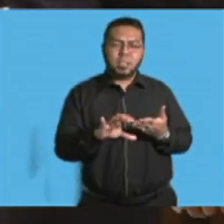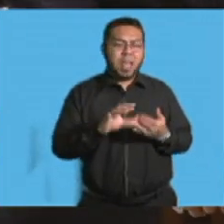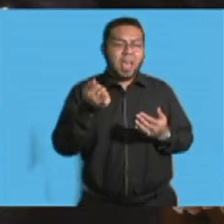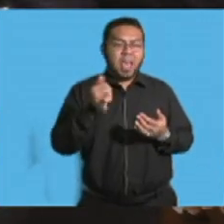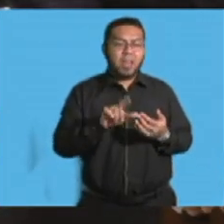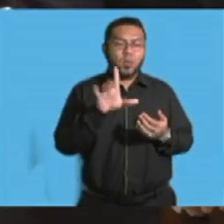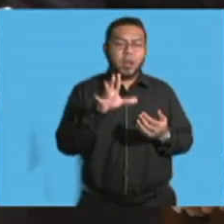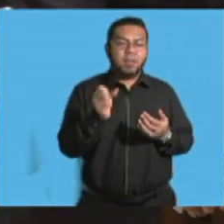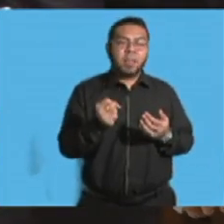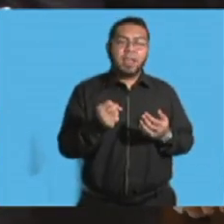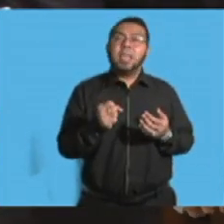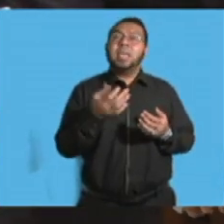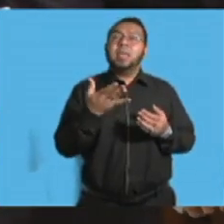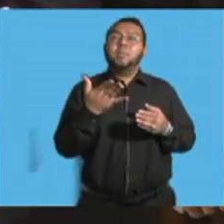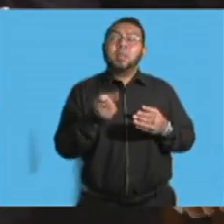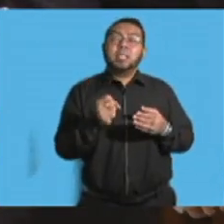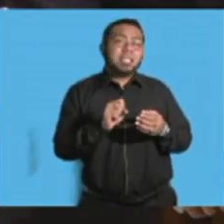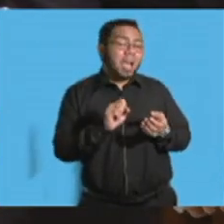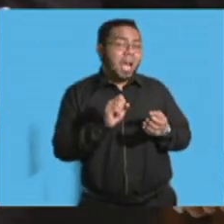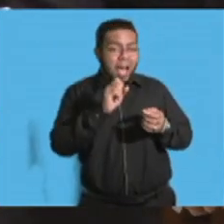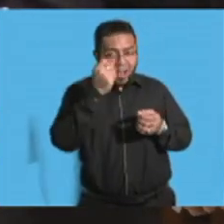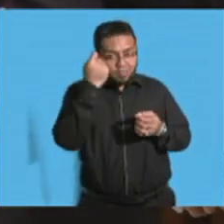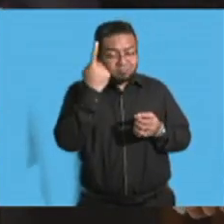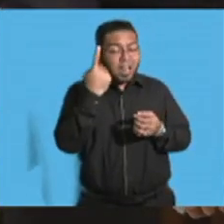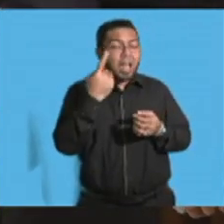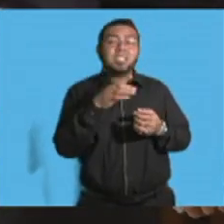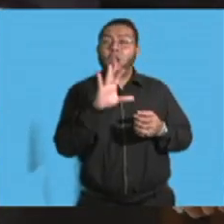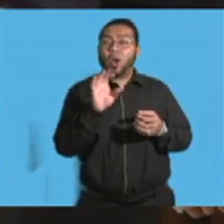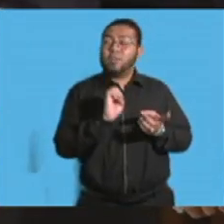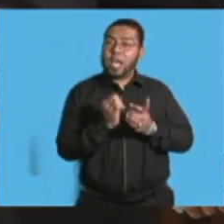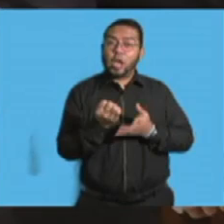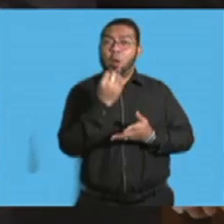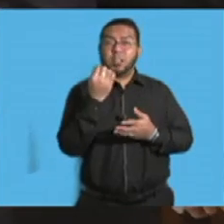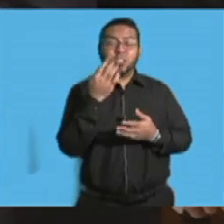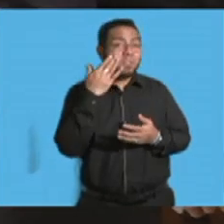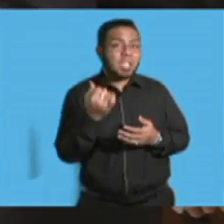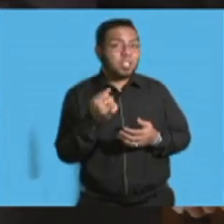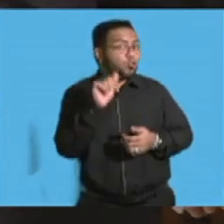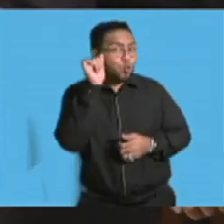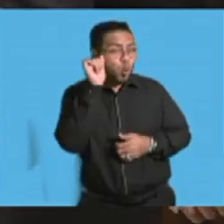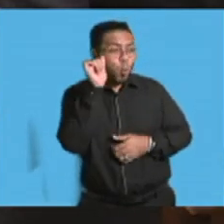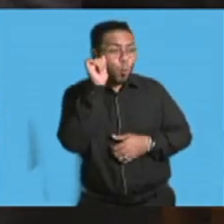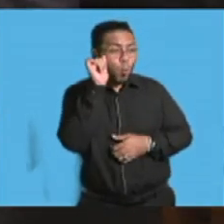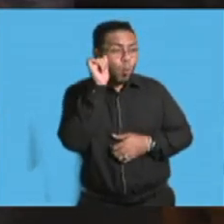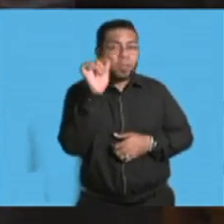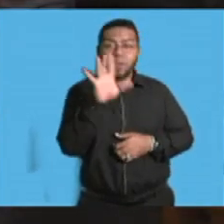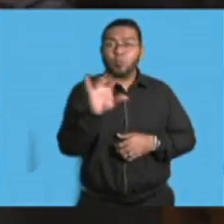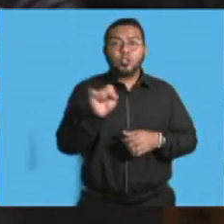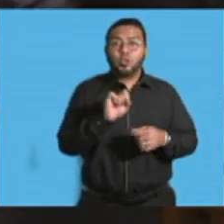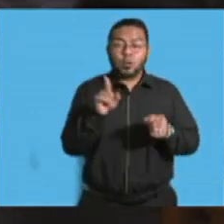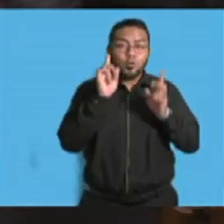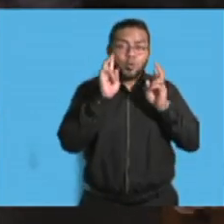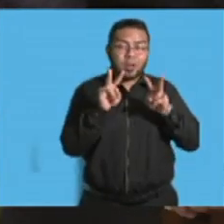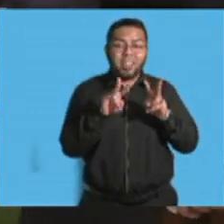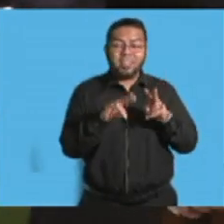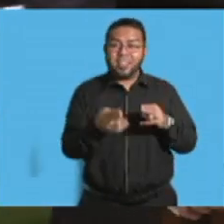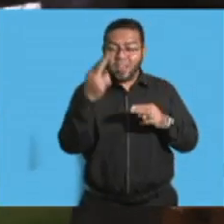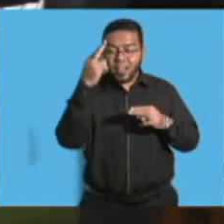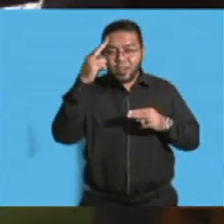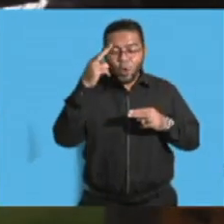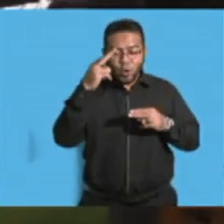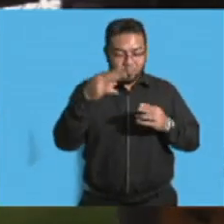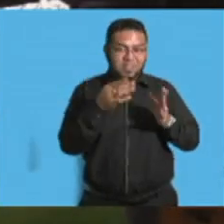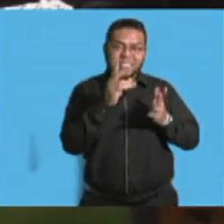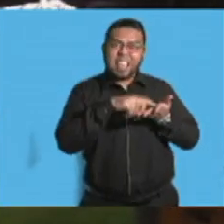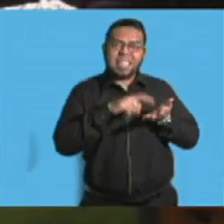that has a basic understanding of economics or finance, or even with basic common sense, should know that we should not look just at the nominal debt numbers in